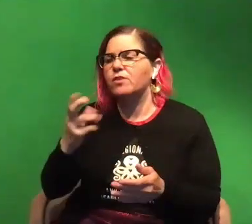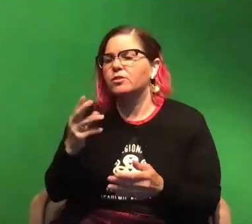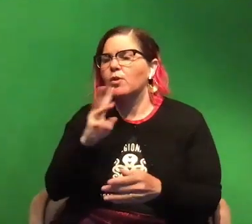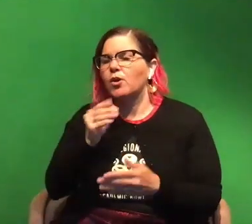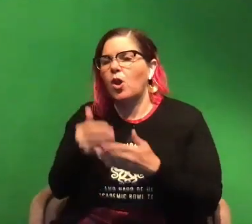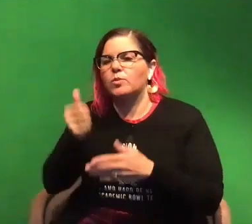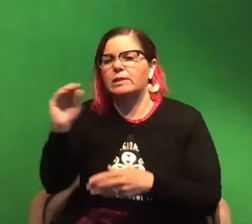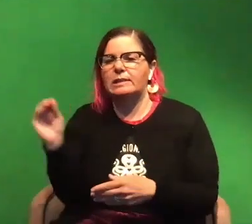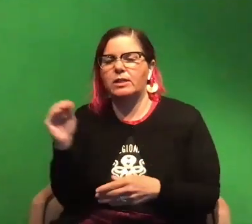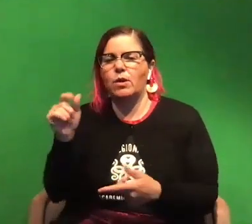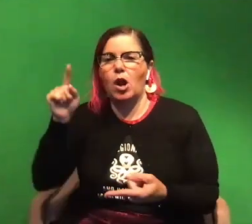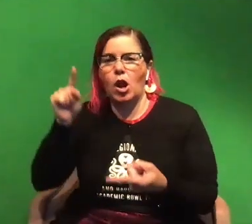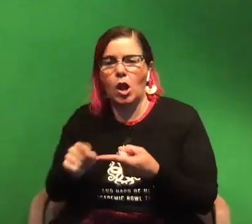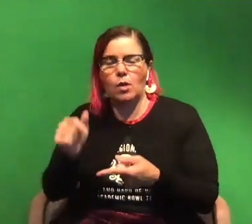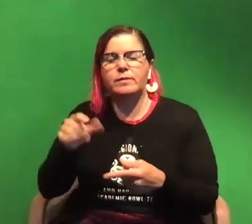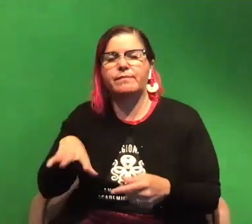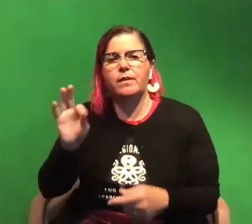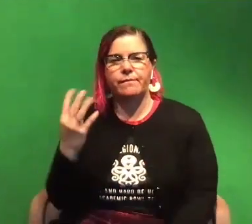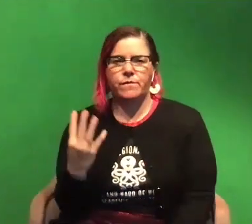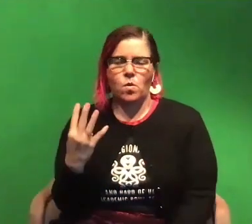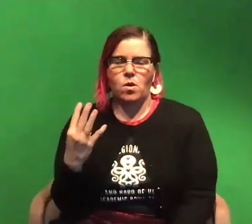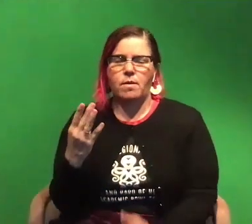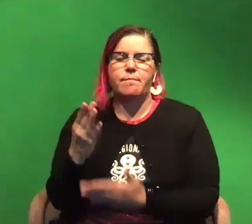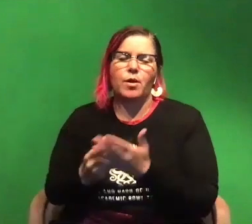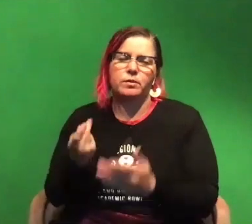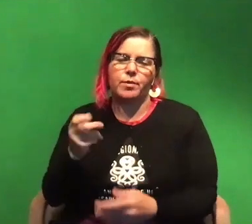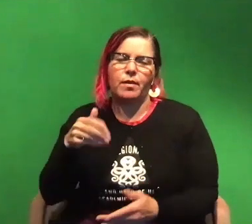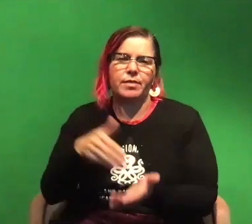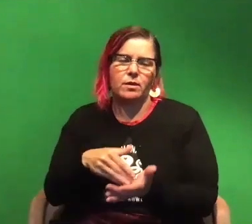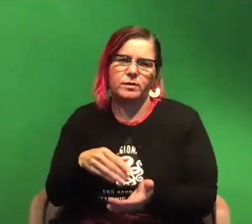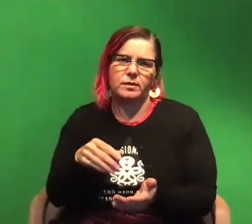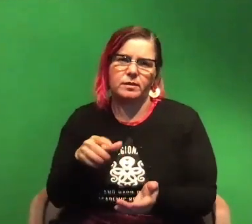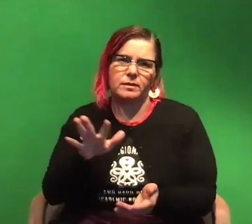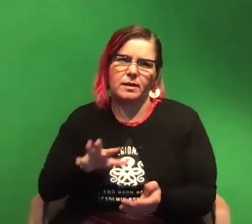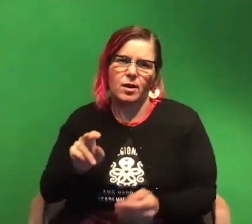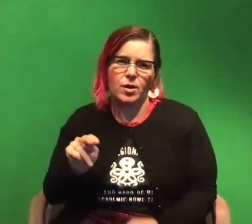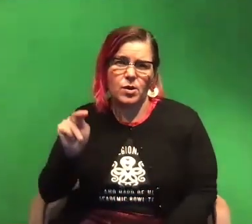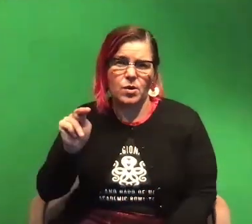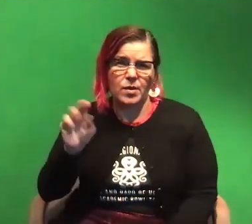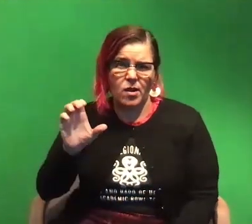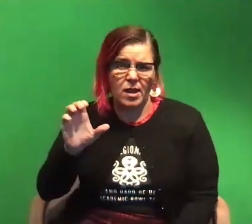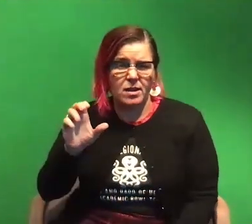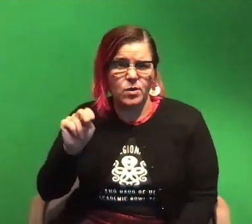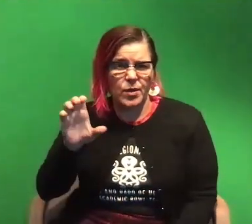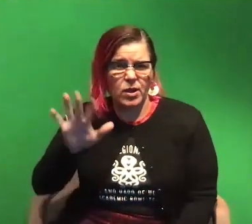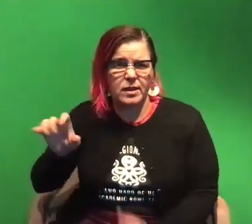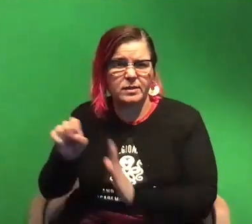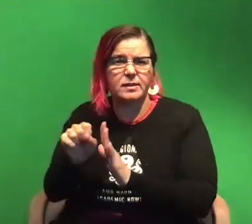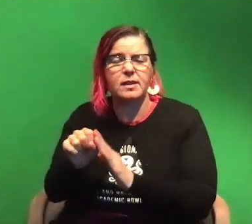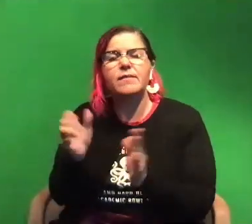And the lowest anybody's found any is 4 parts per thousand, which is in like North Carolina, around there. There's this little